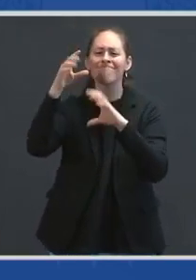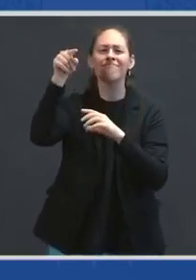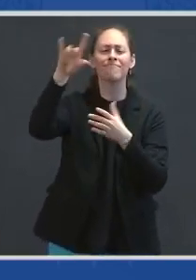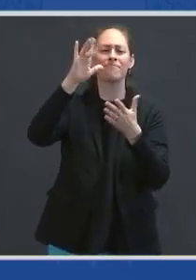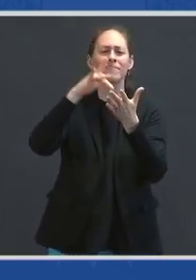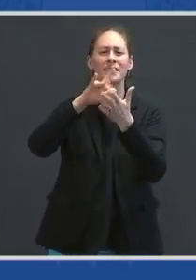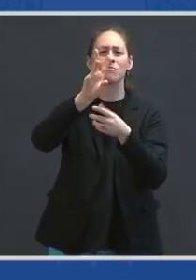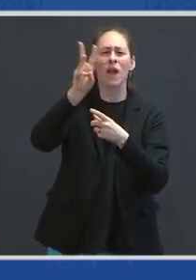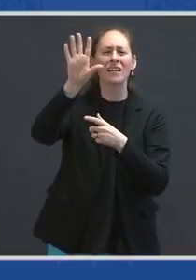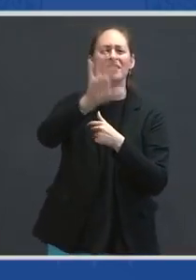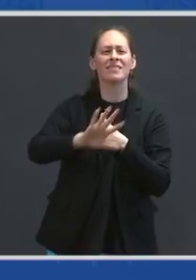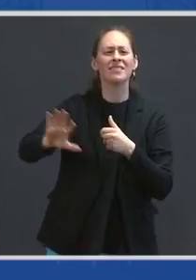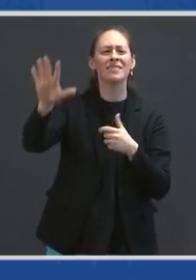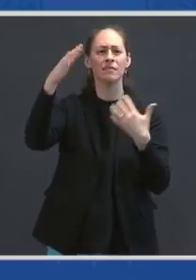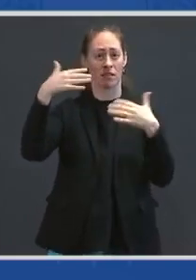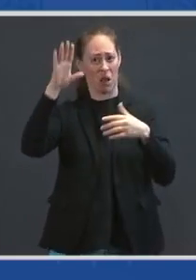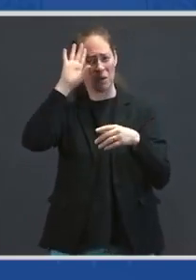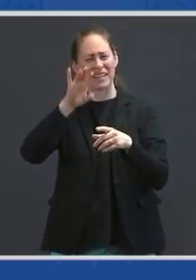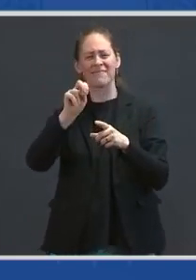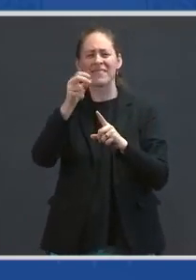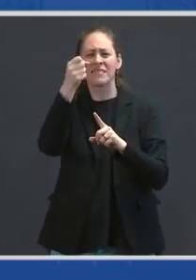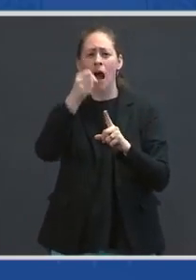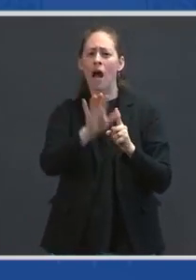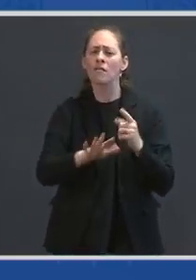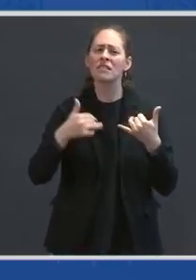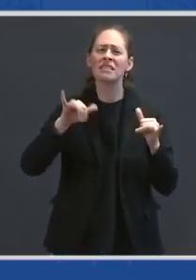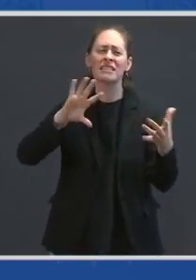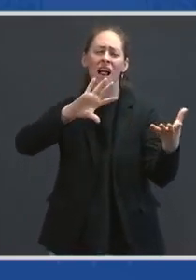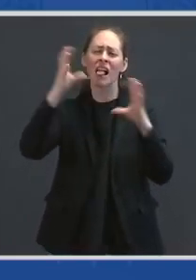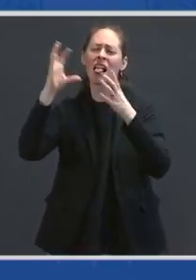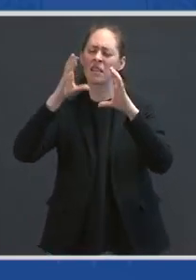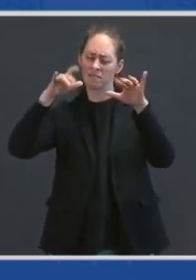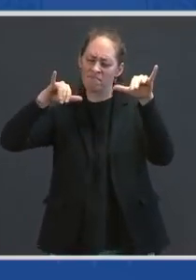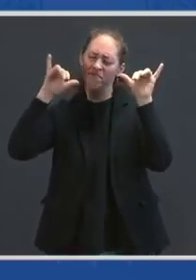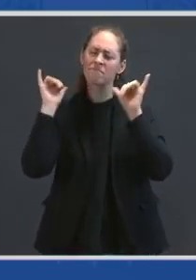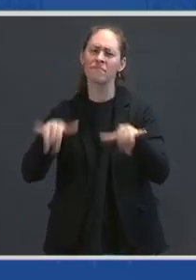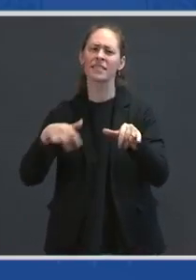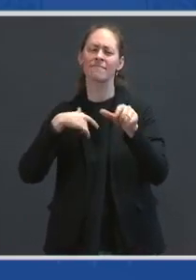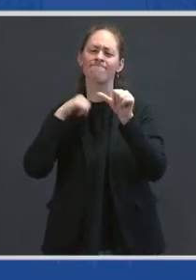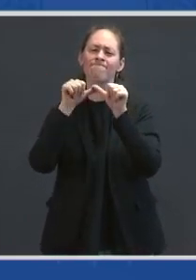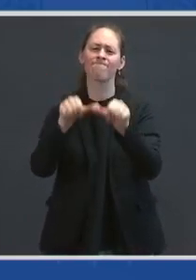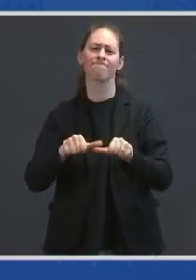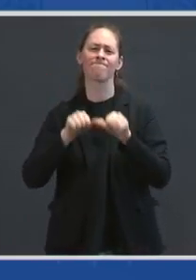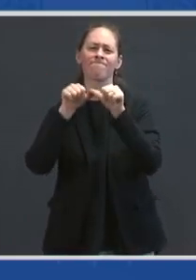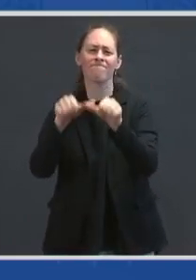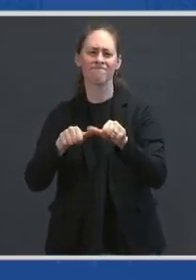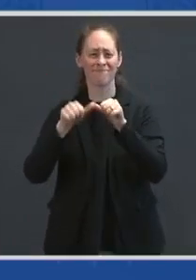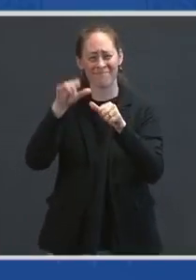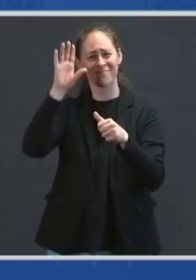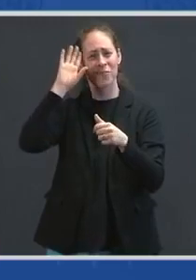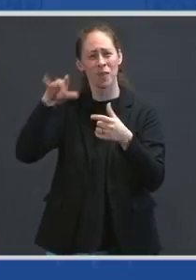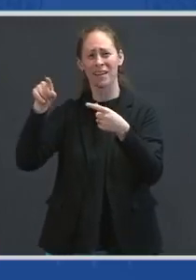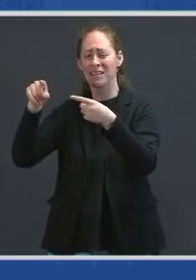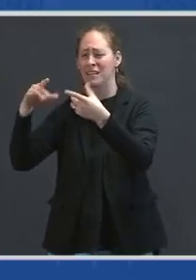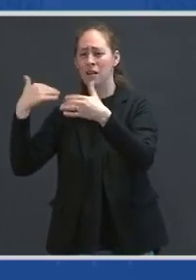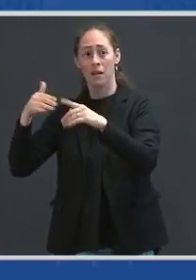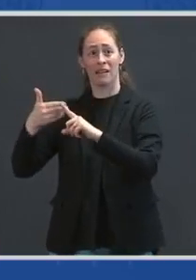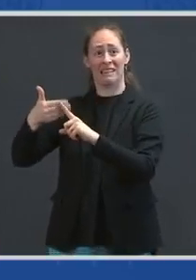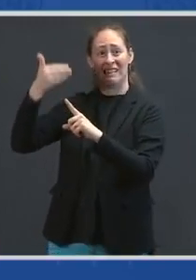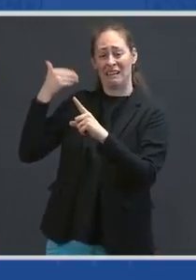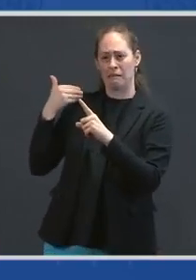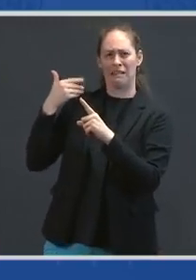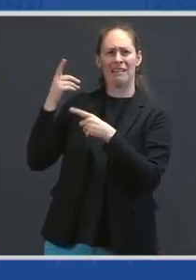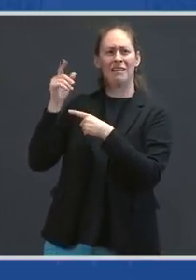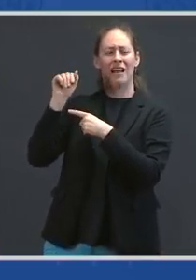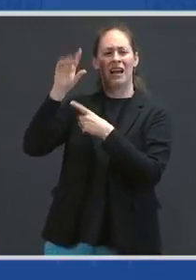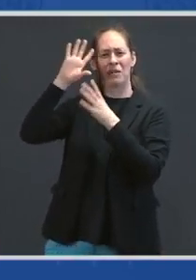moving in the right direction, though, despite the mess we inherited from the previous administration, which left us with no real plan to vaccinate all Americans.